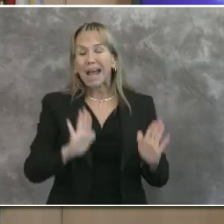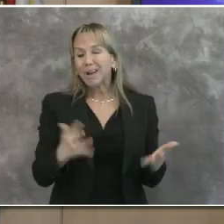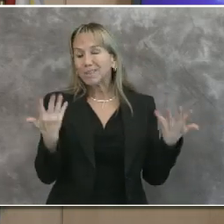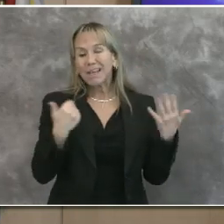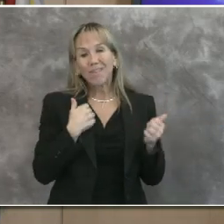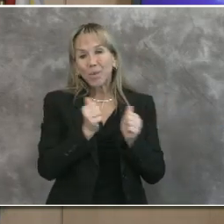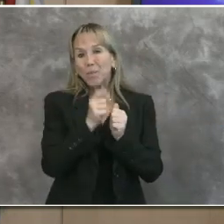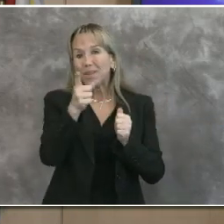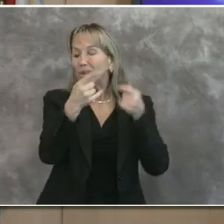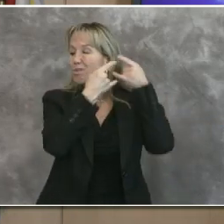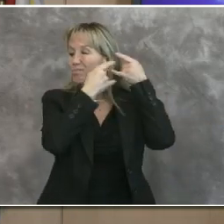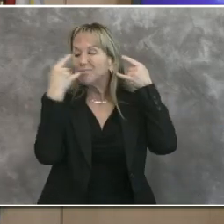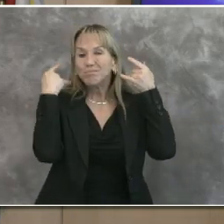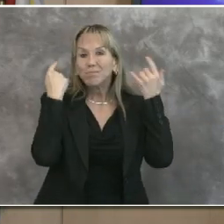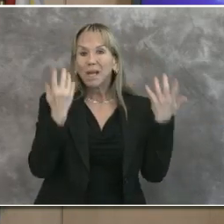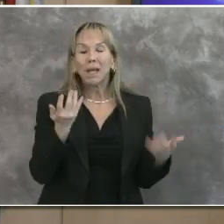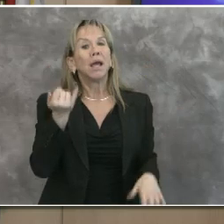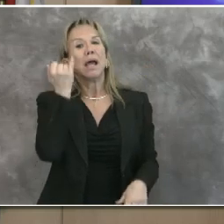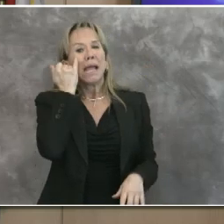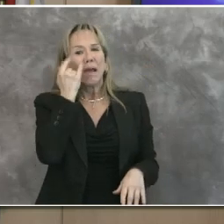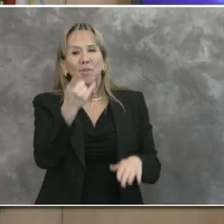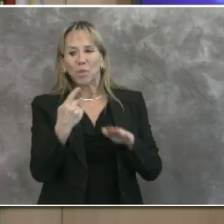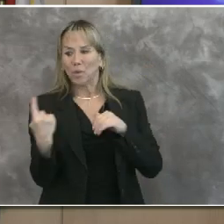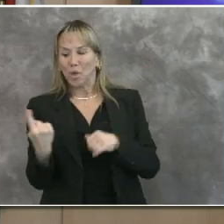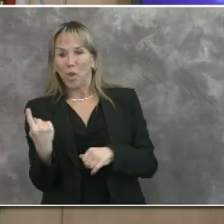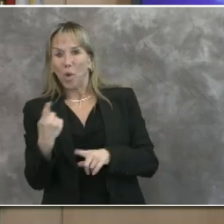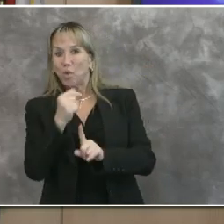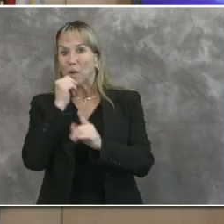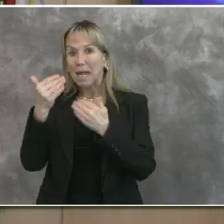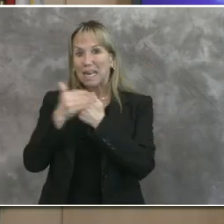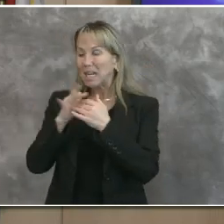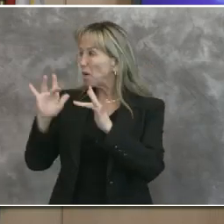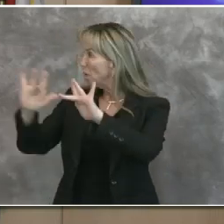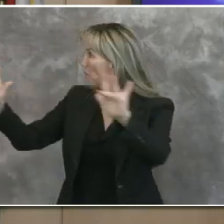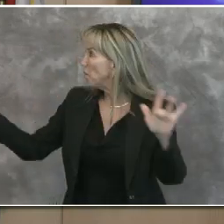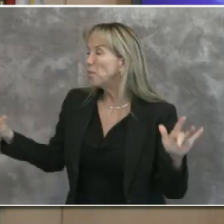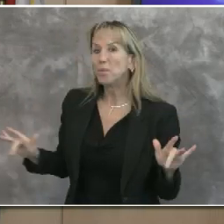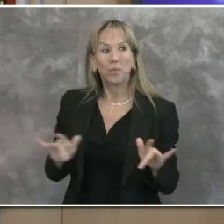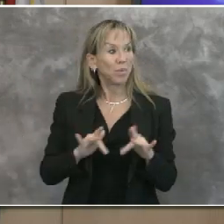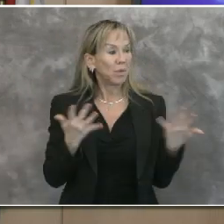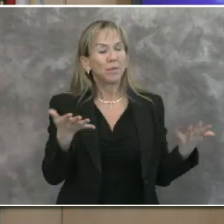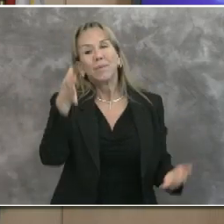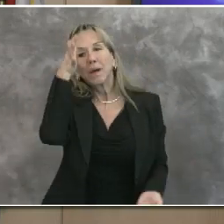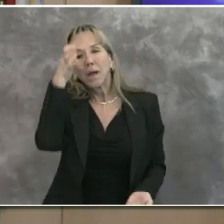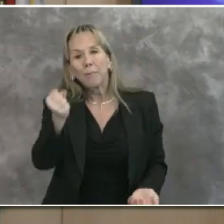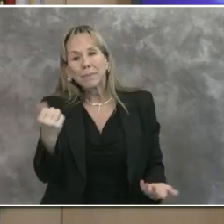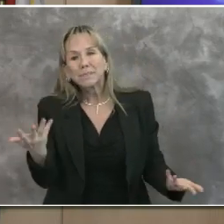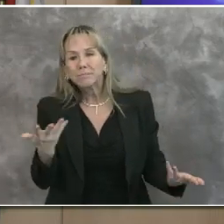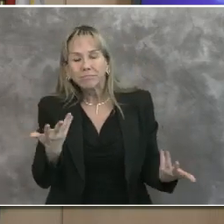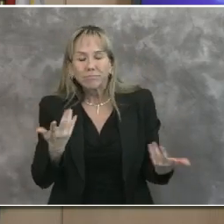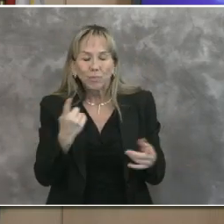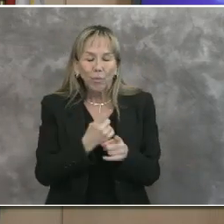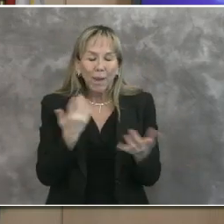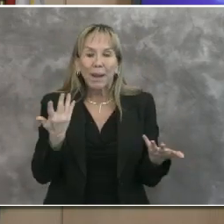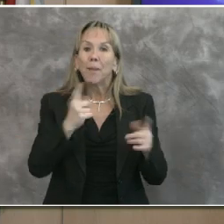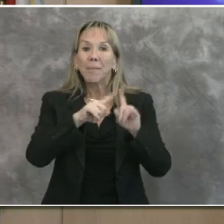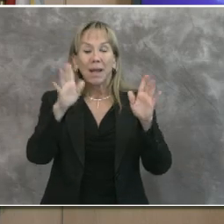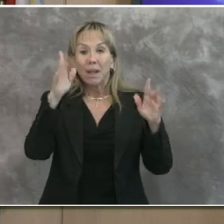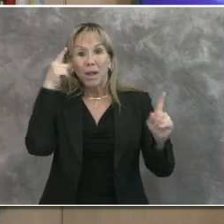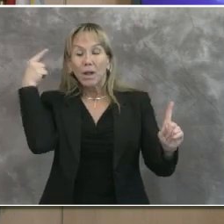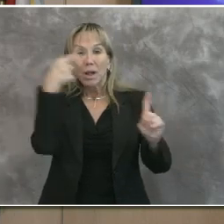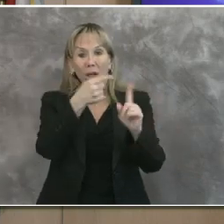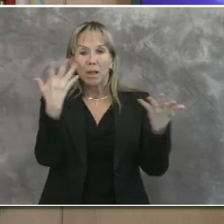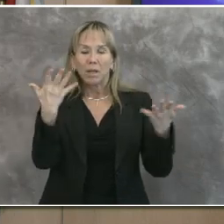all isolated, alone, not anywhere near anyone else, then common sense would apply. But the aim is to prevent the spread